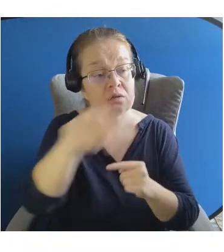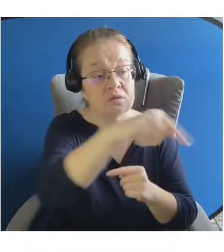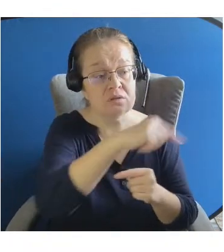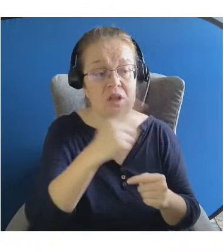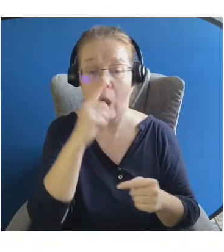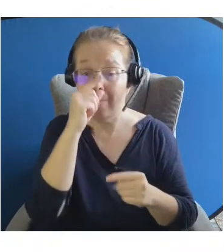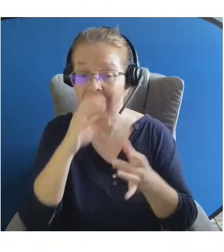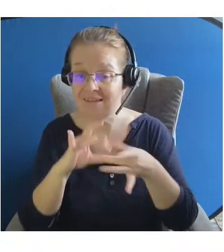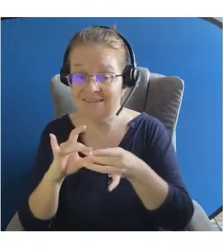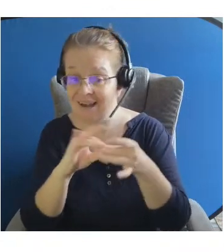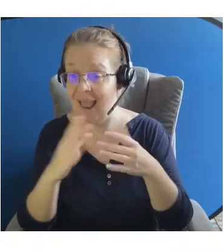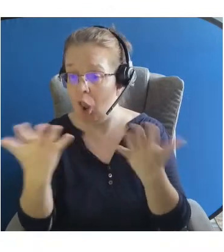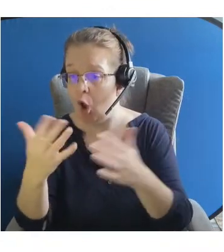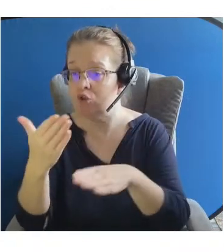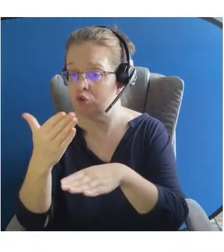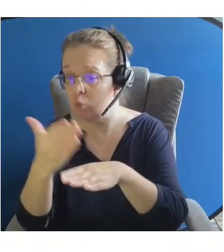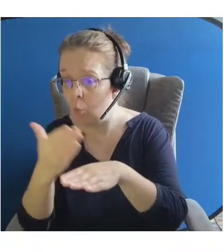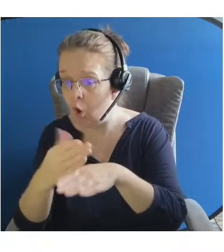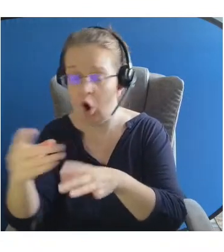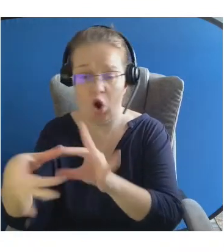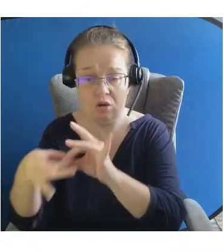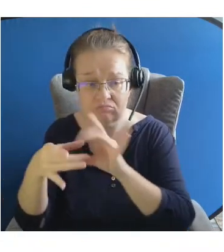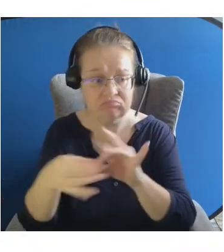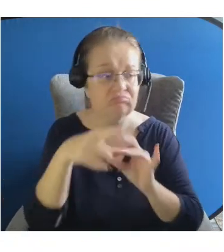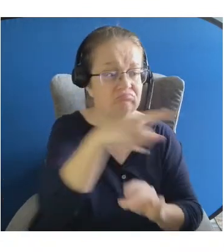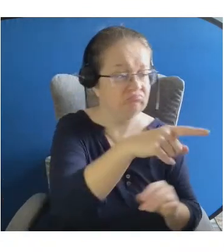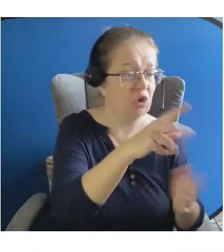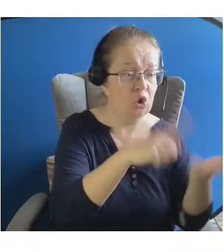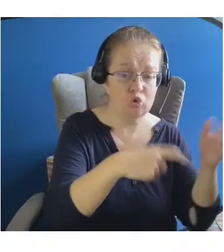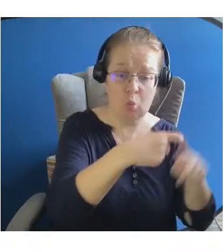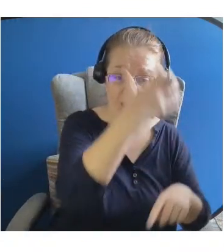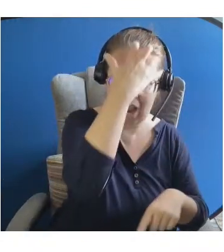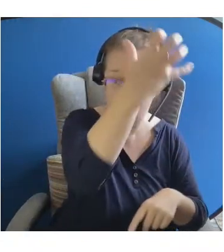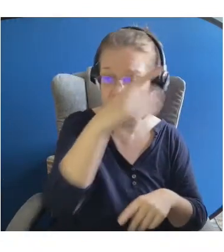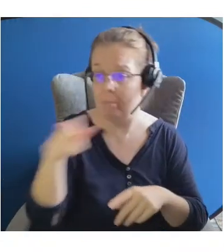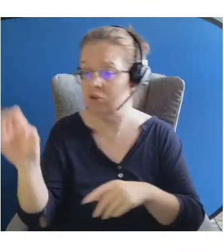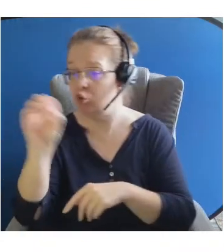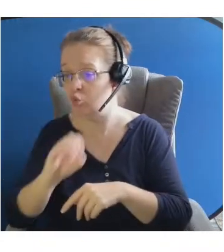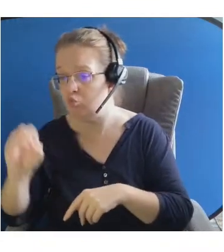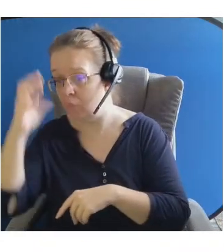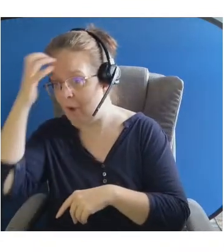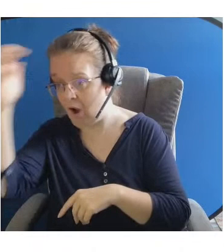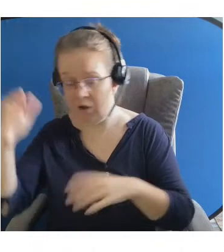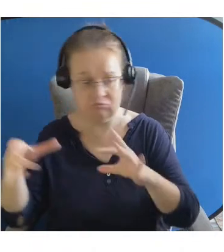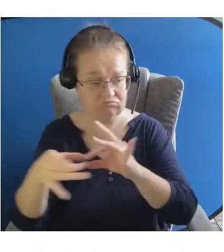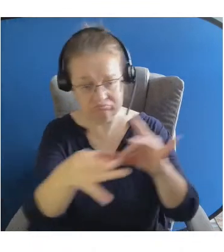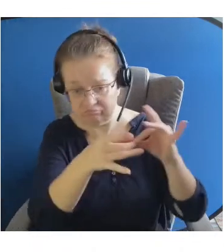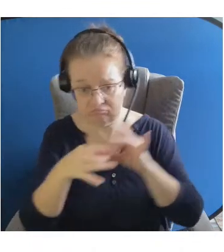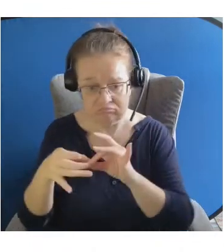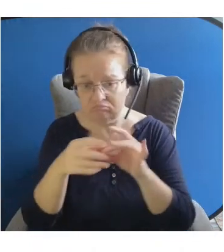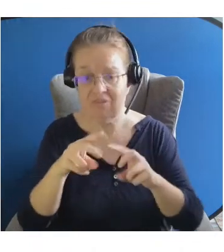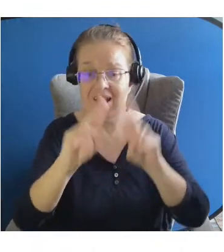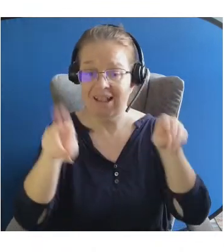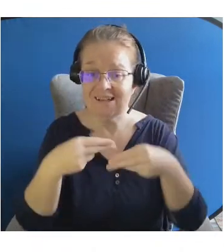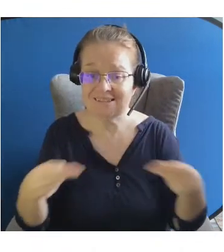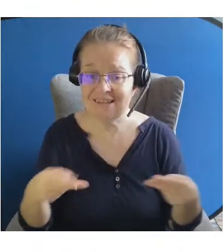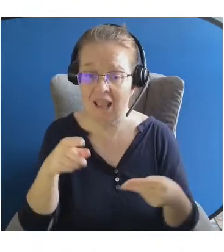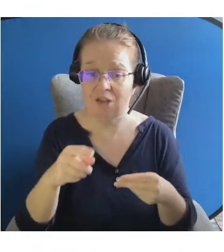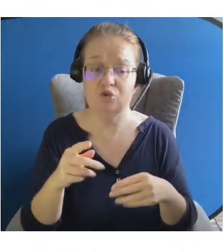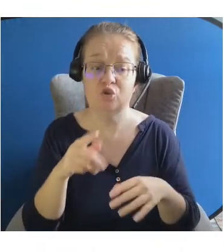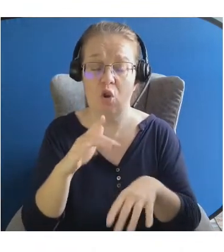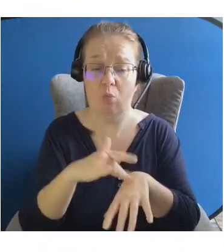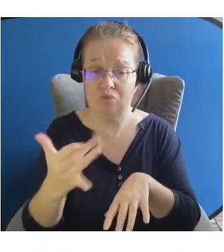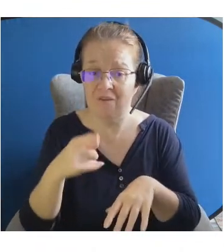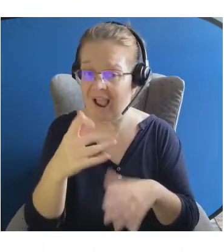others, engaging with UK government and the European government. There's work through the International Association of Accessibility Professionals. They have an EU